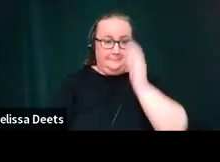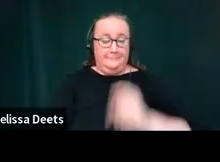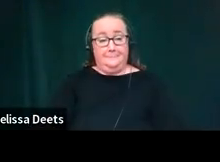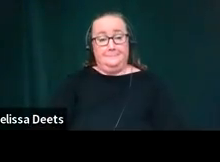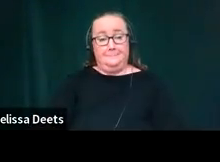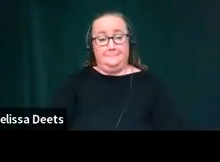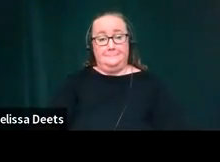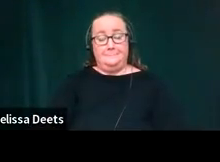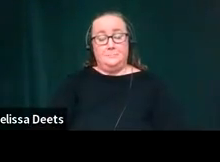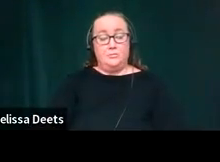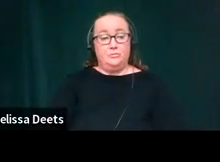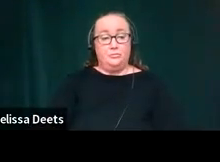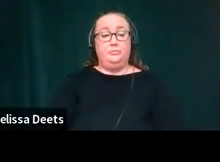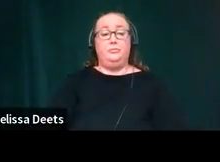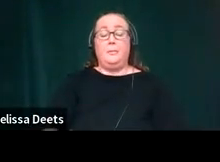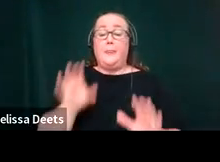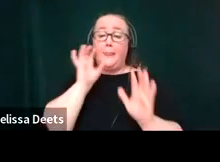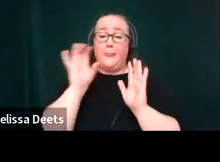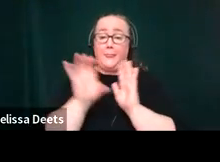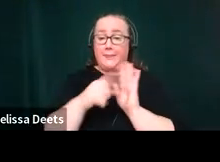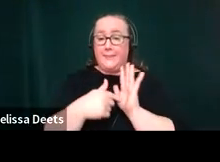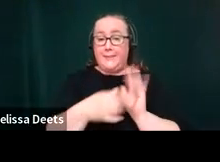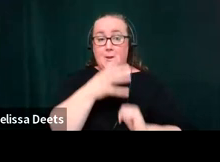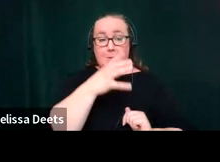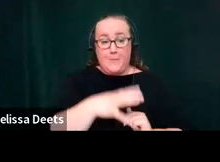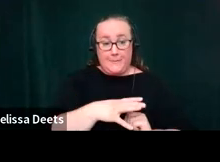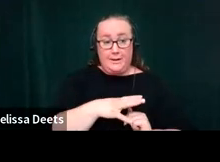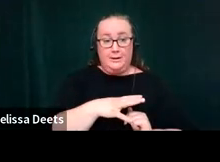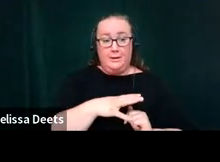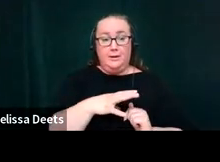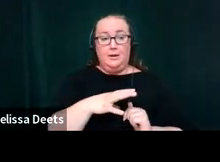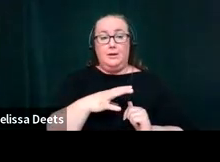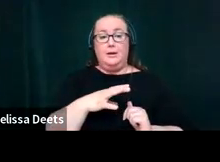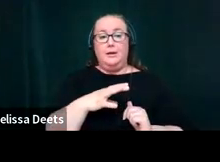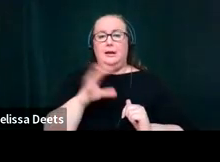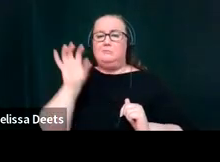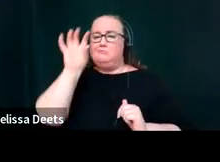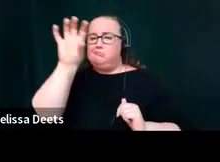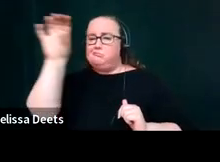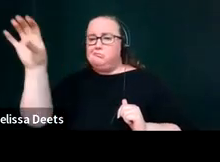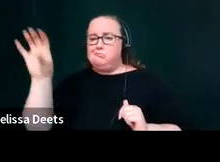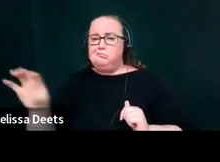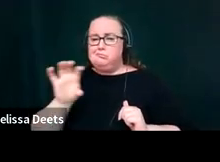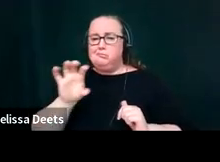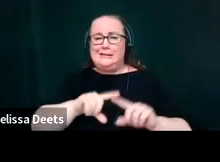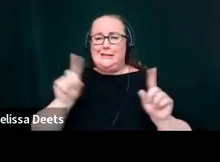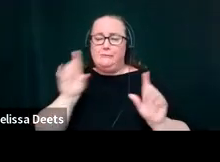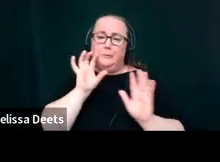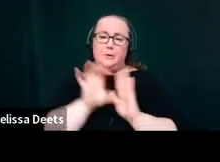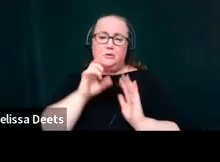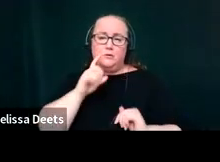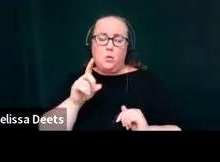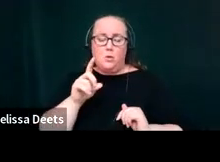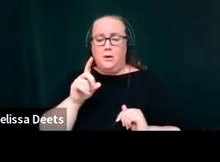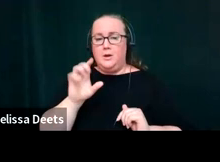This slide shows a woman and different icons for social media platforms.